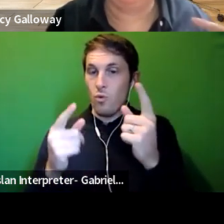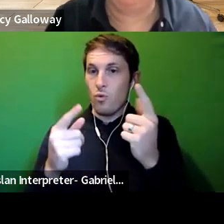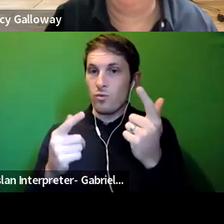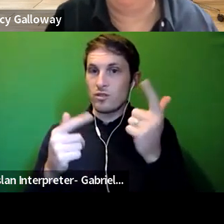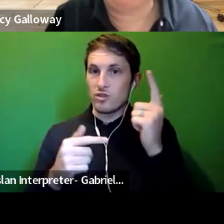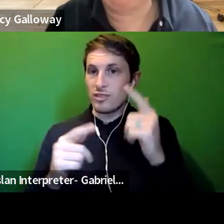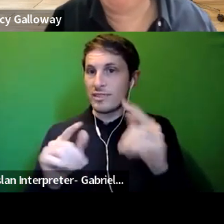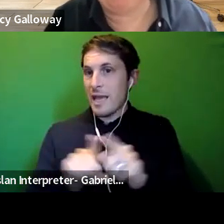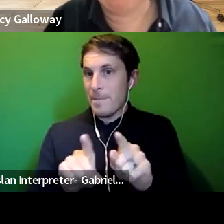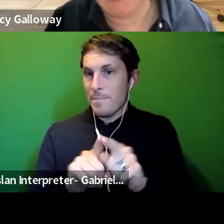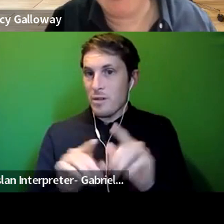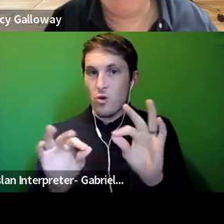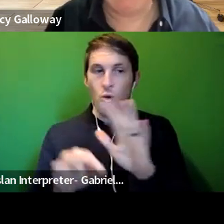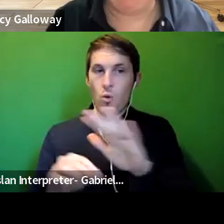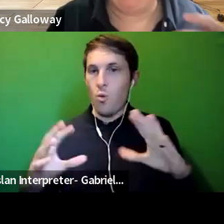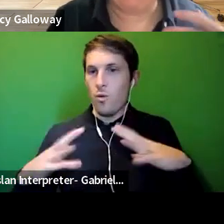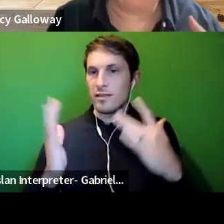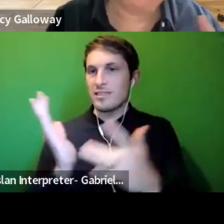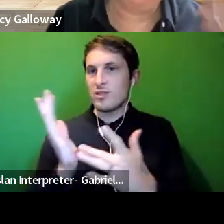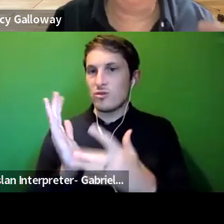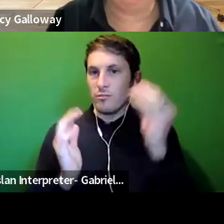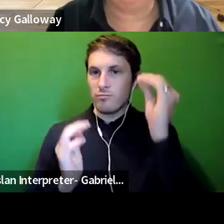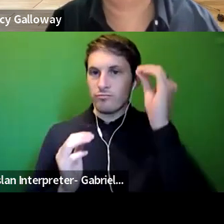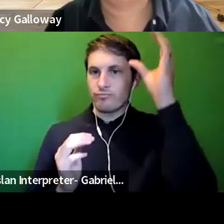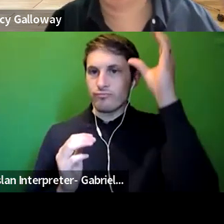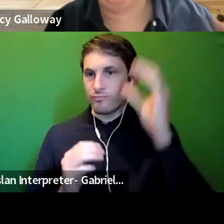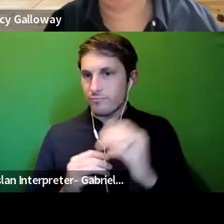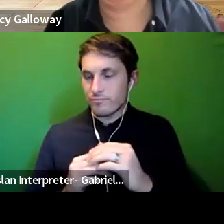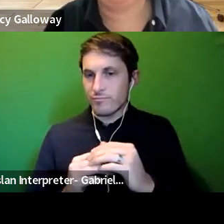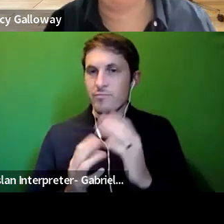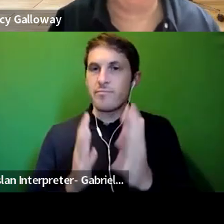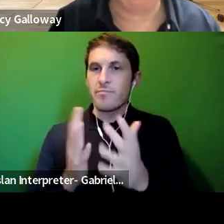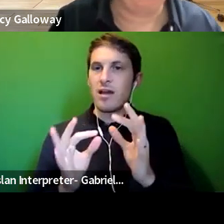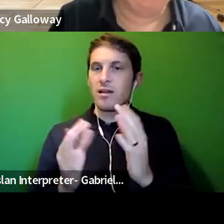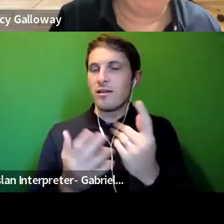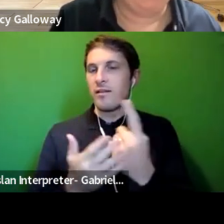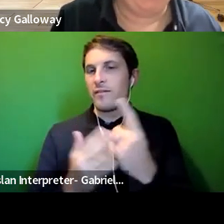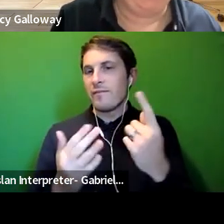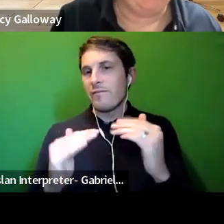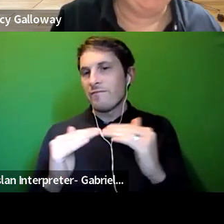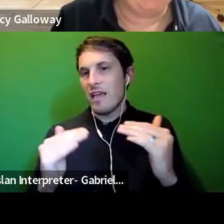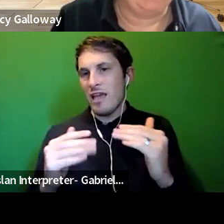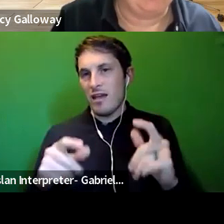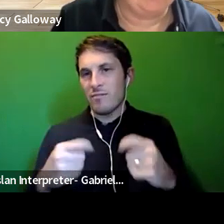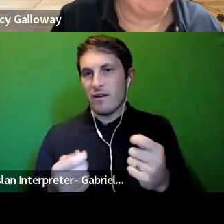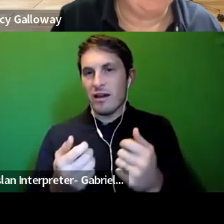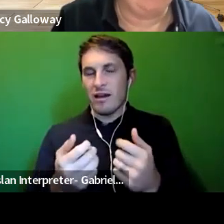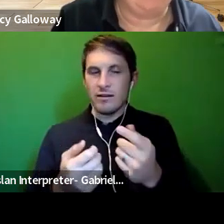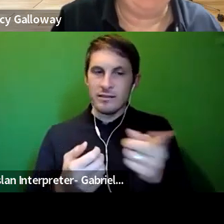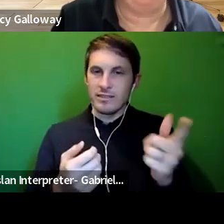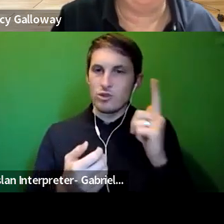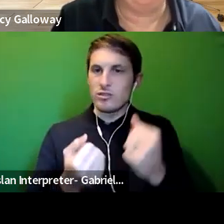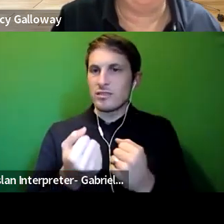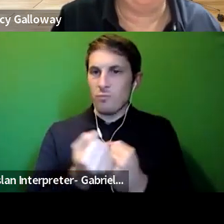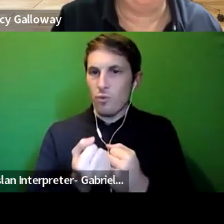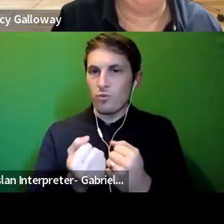and they're not all technically proficient. And so it's only fair that they have that support to train and to